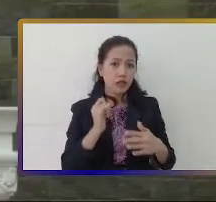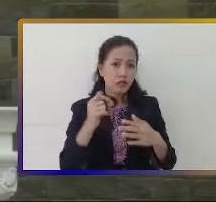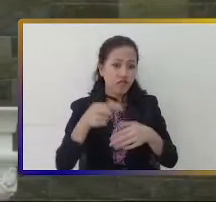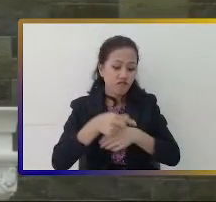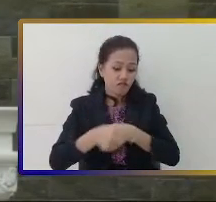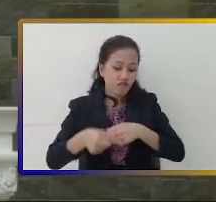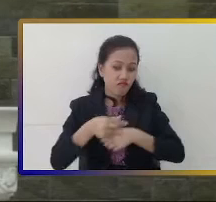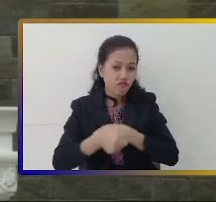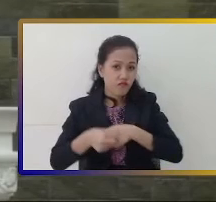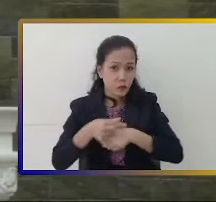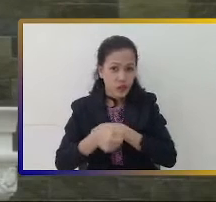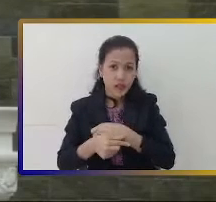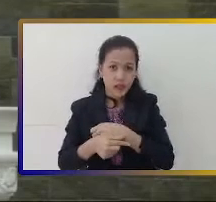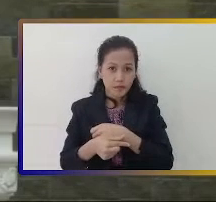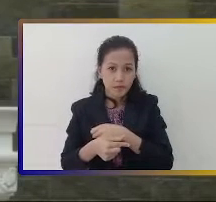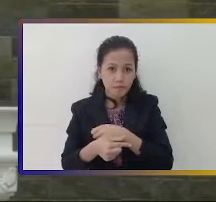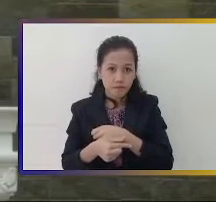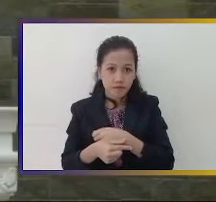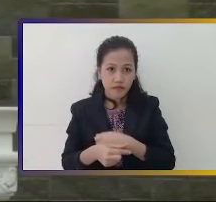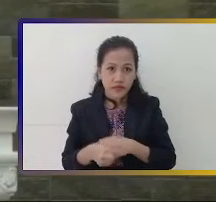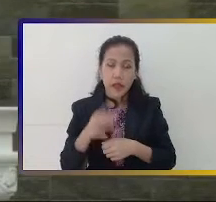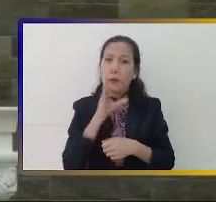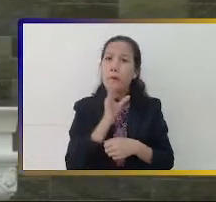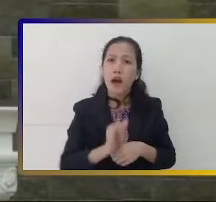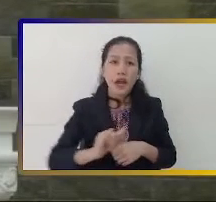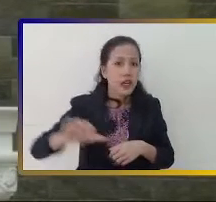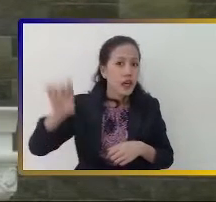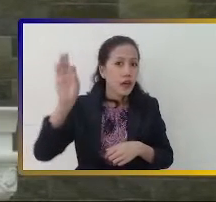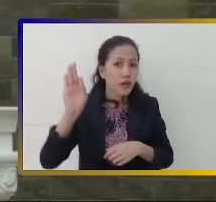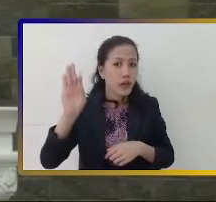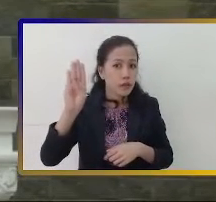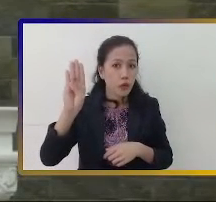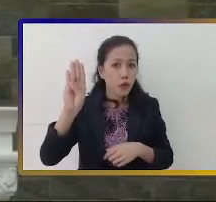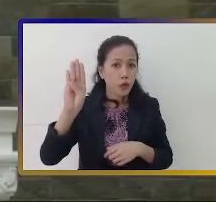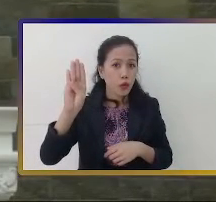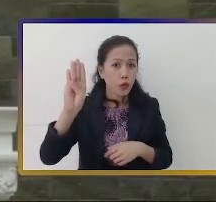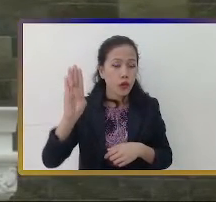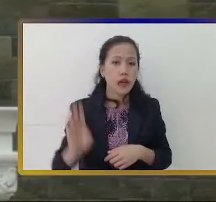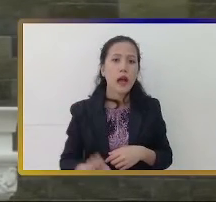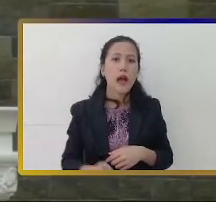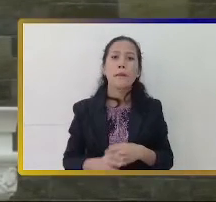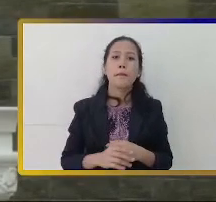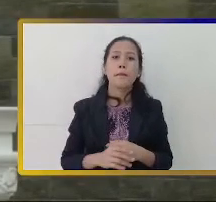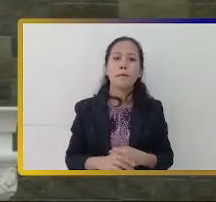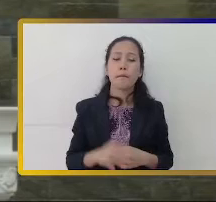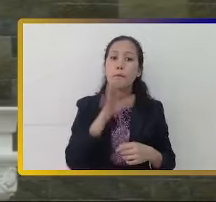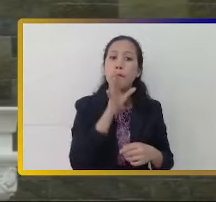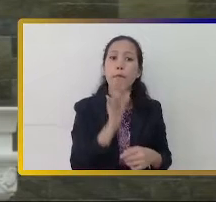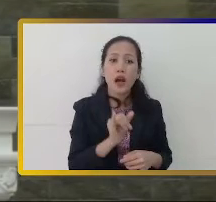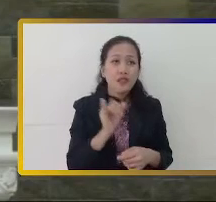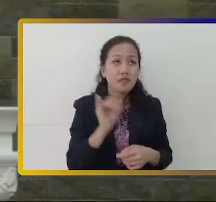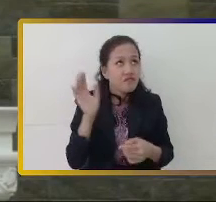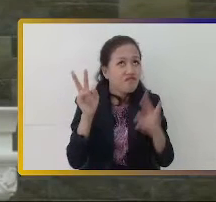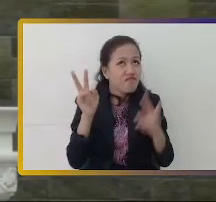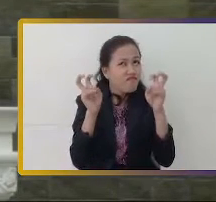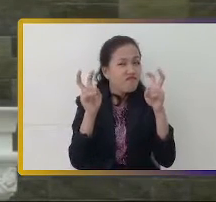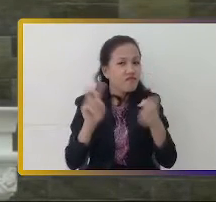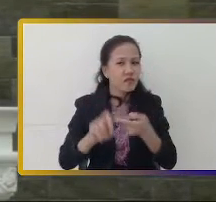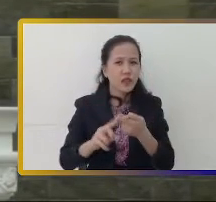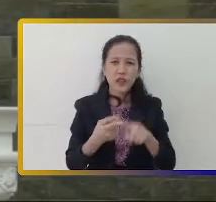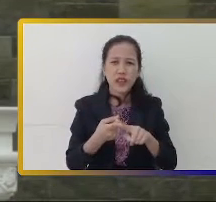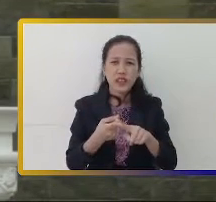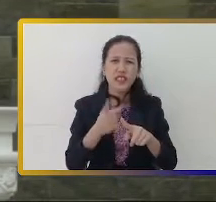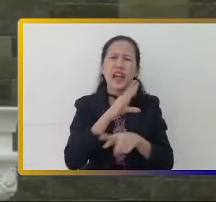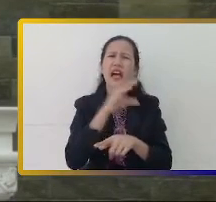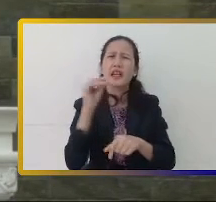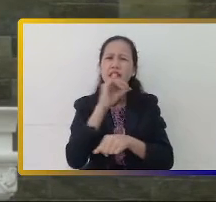Families that were established by Facebook. Families that were established by so-called friends and